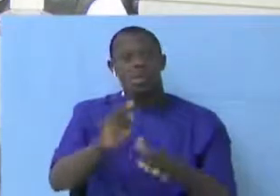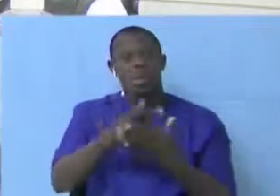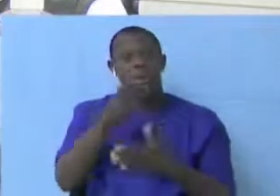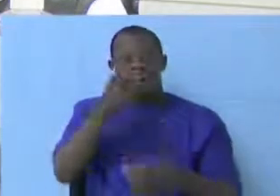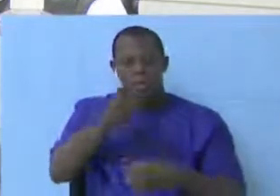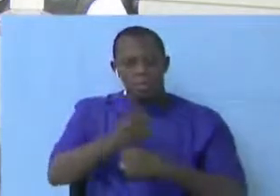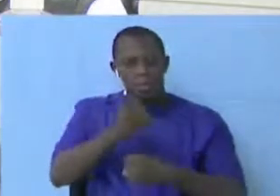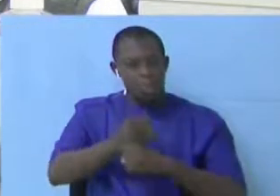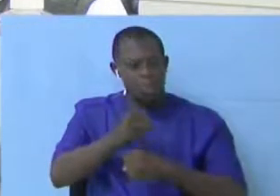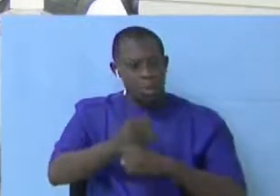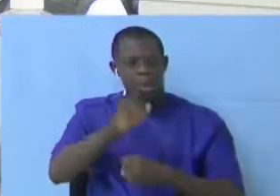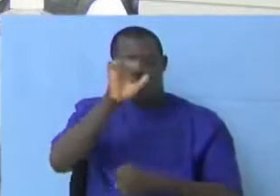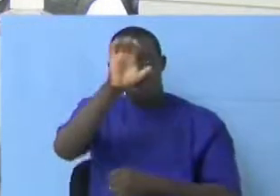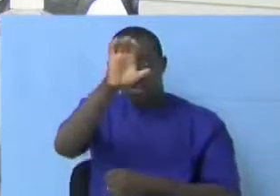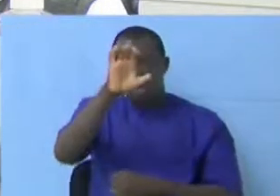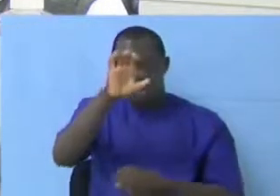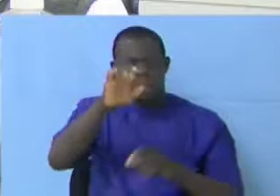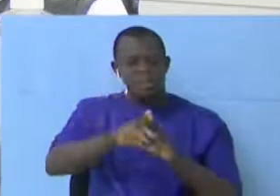work.